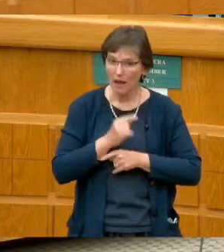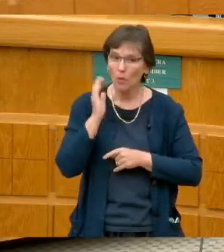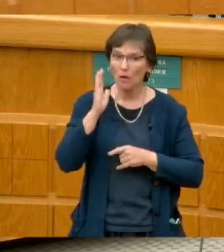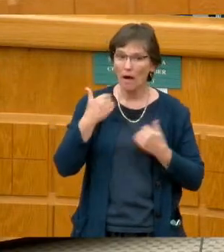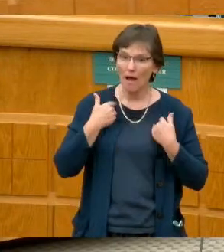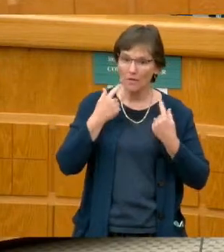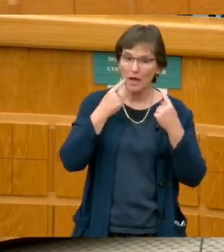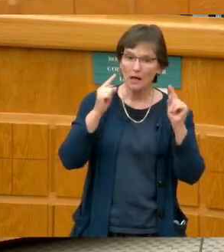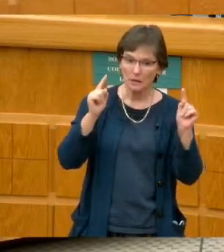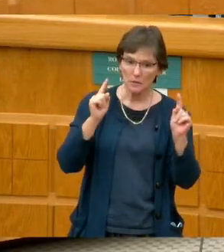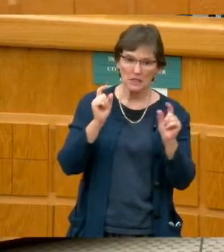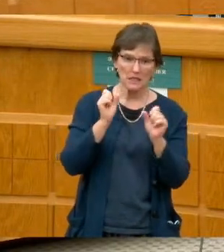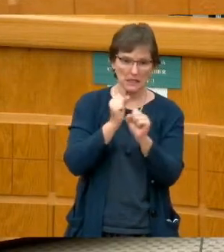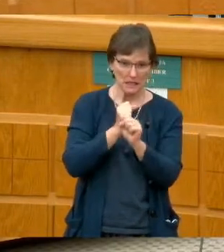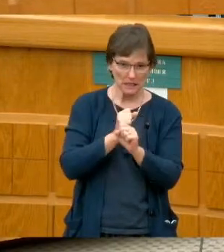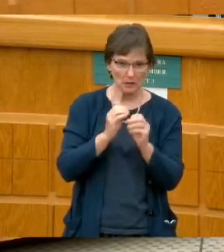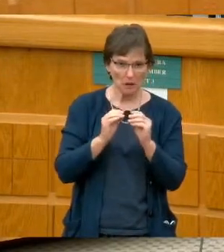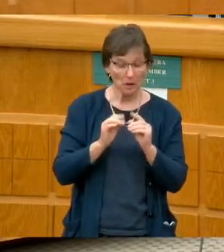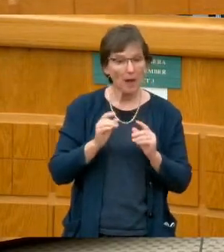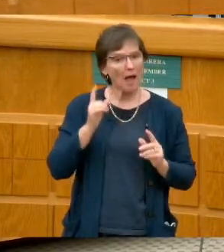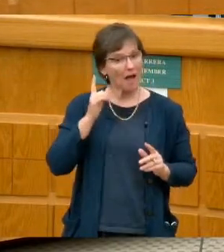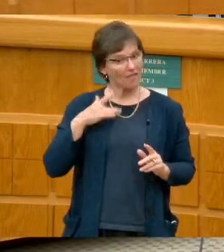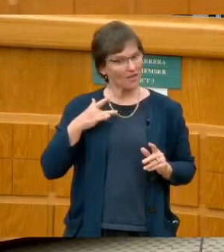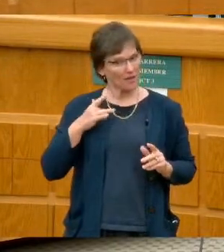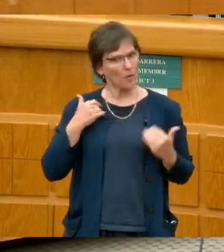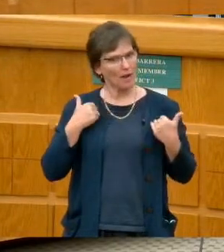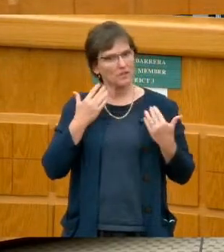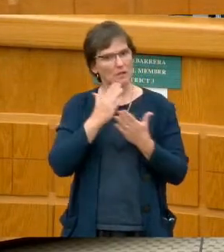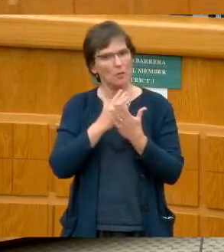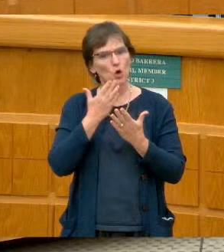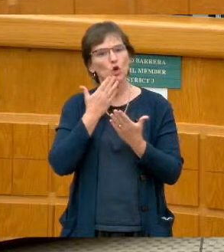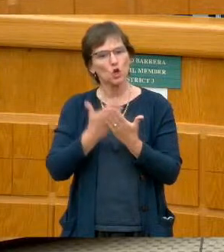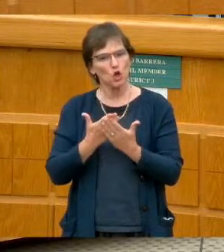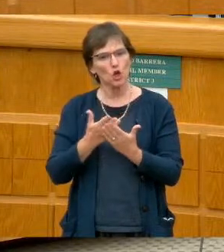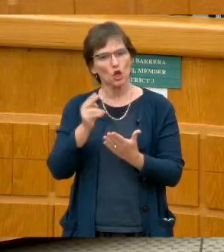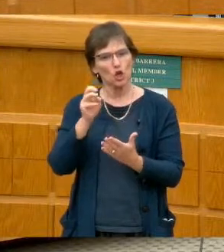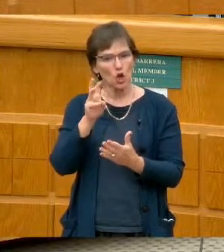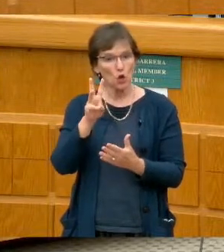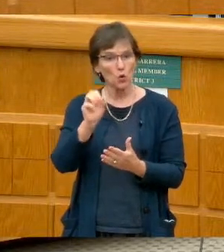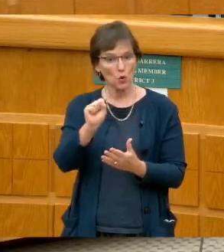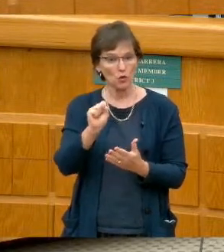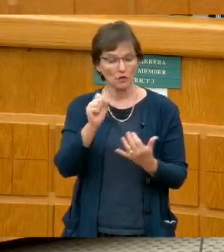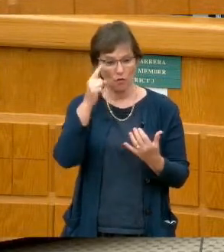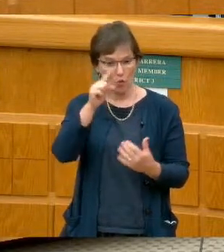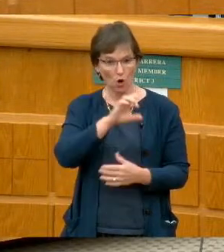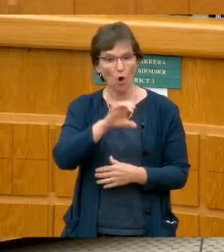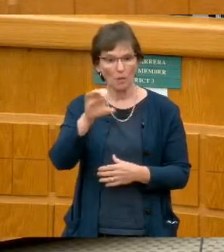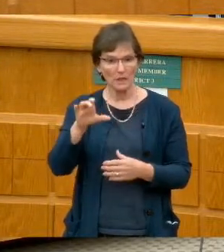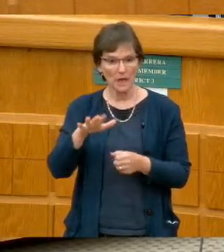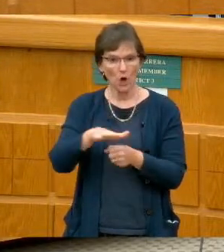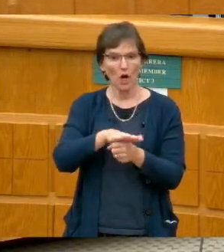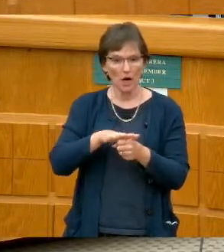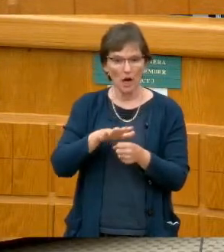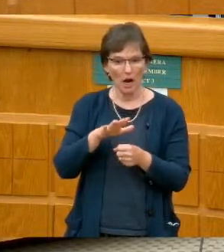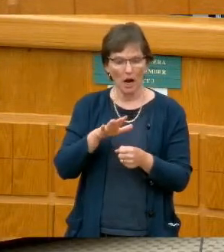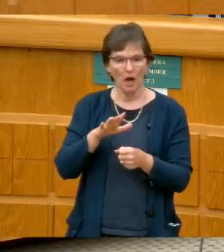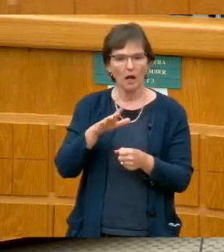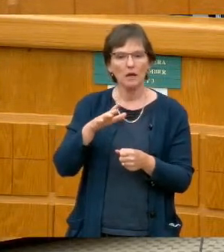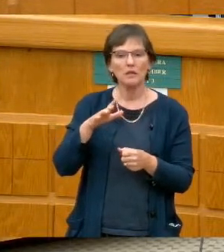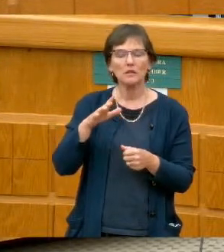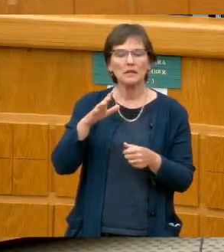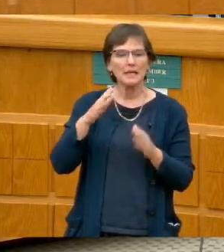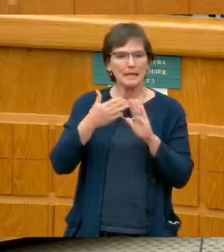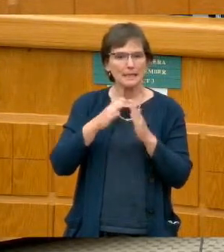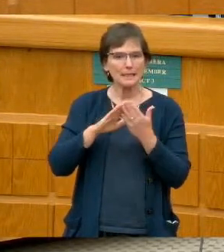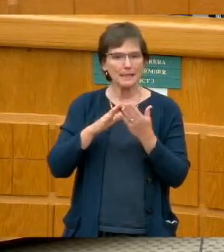day that I think is some good news for Corpus Christi. City Manager Peter Zanoni will come and give you the